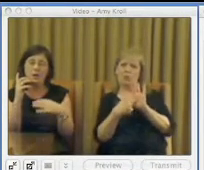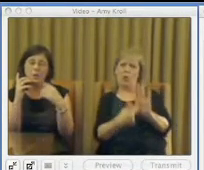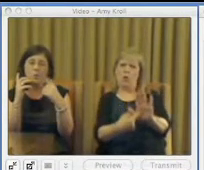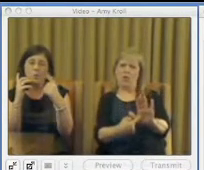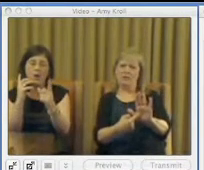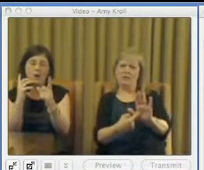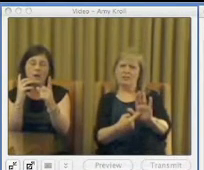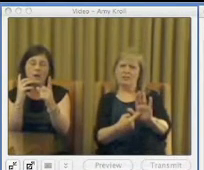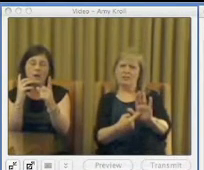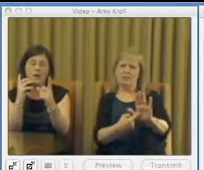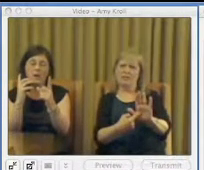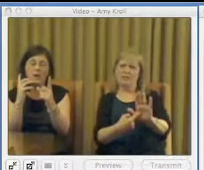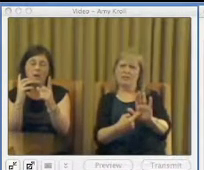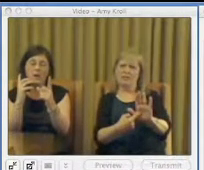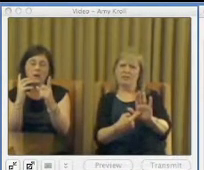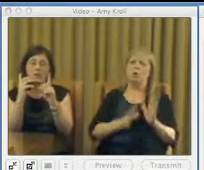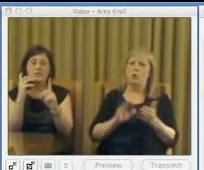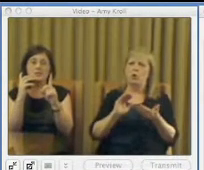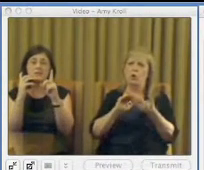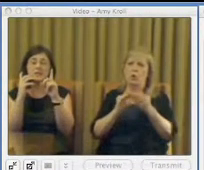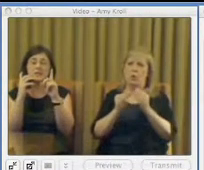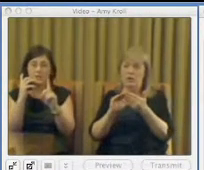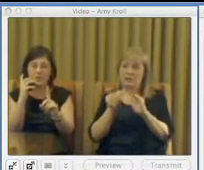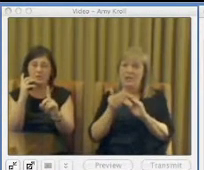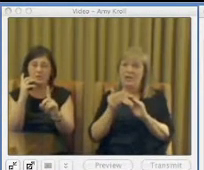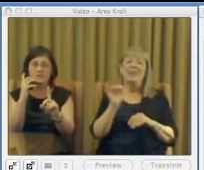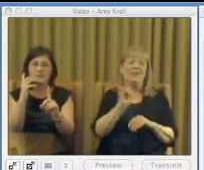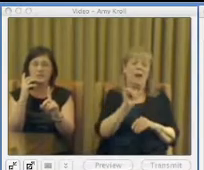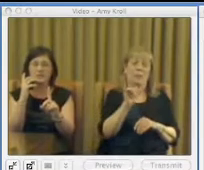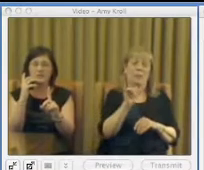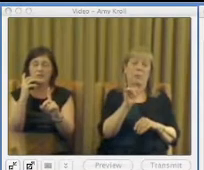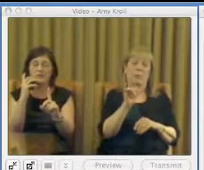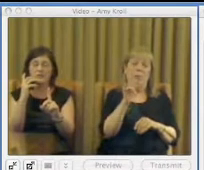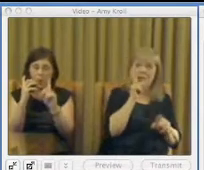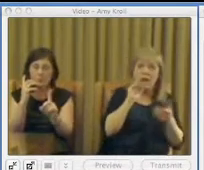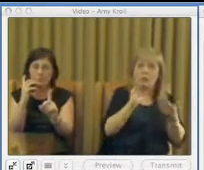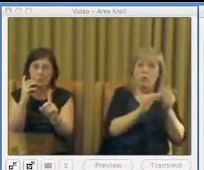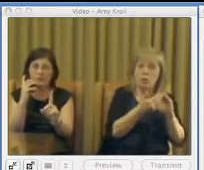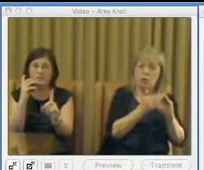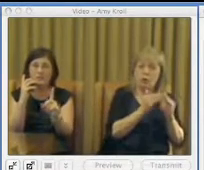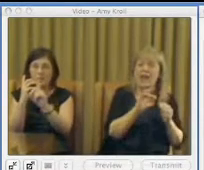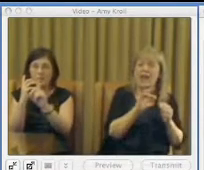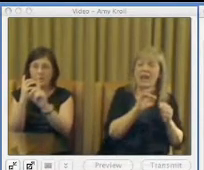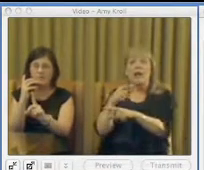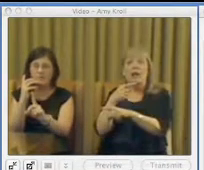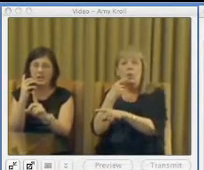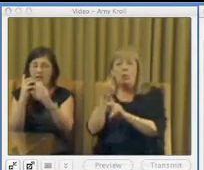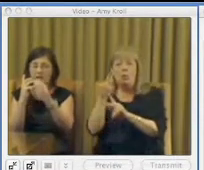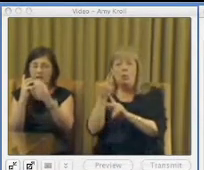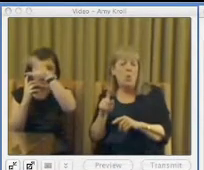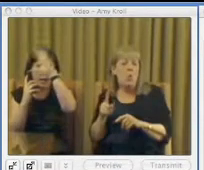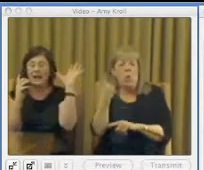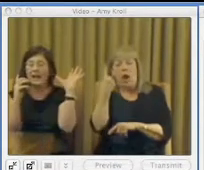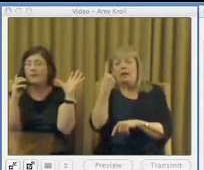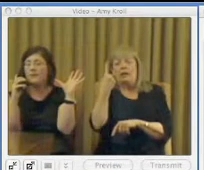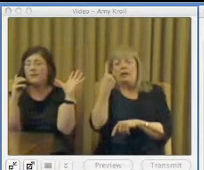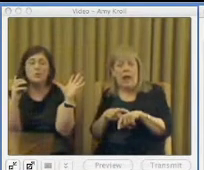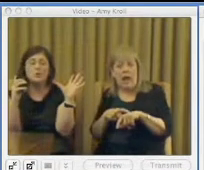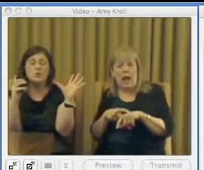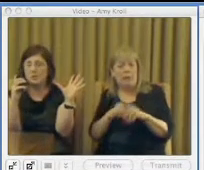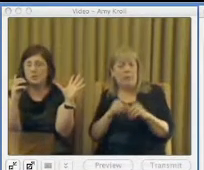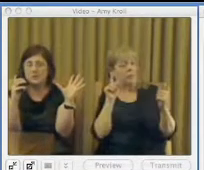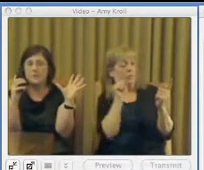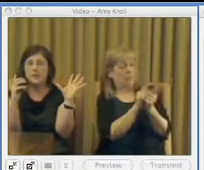deaf community. You know, one hearing person's experience of interacting with one deaf person with an interpreter